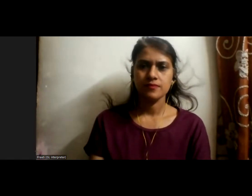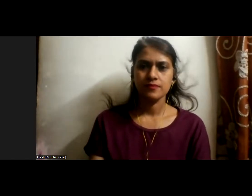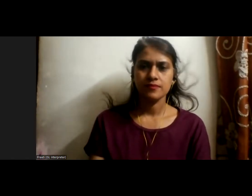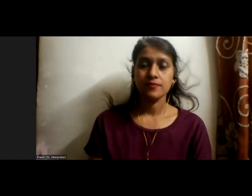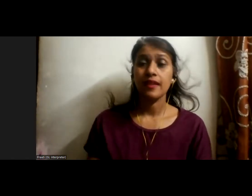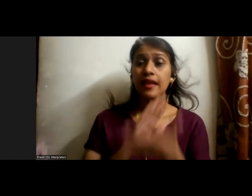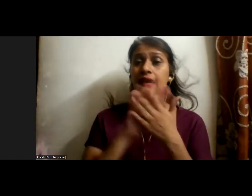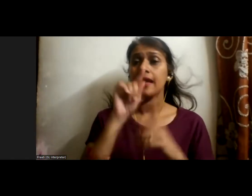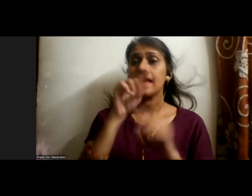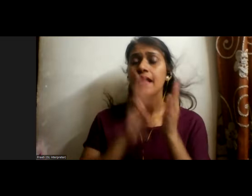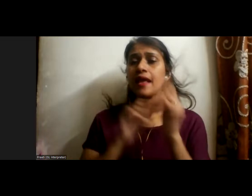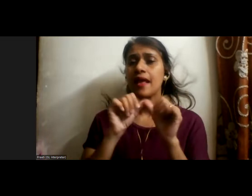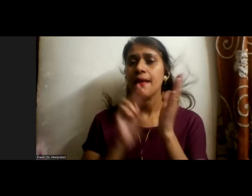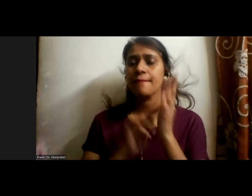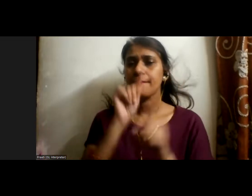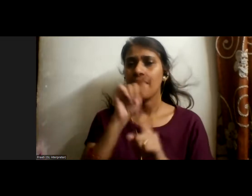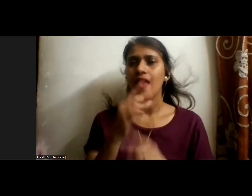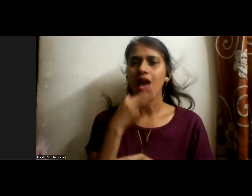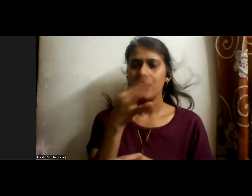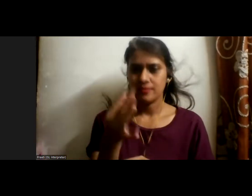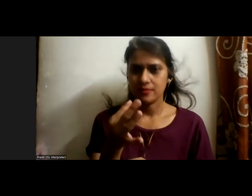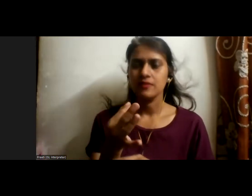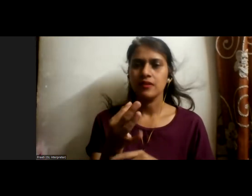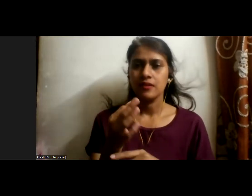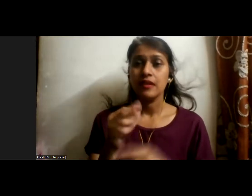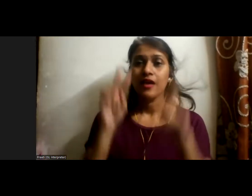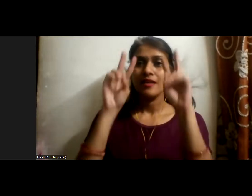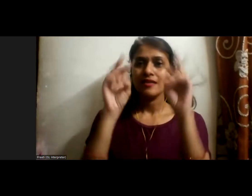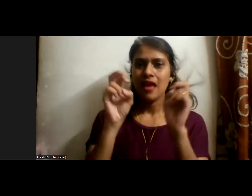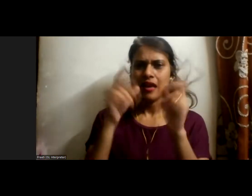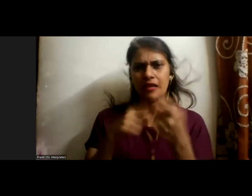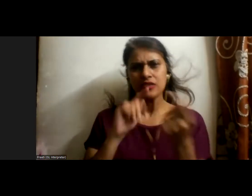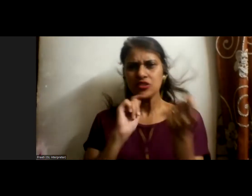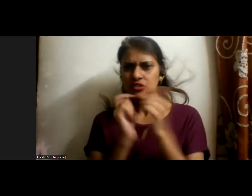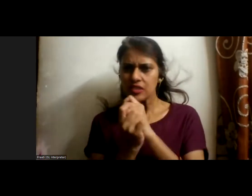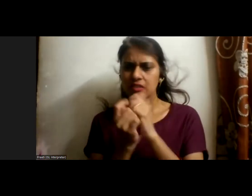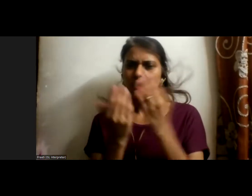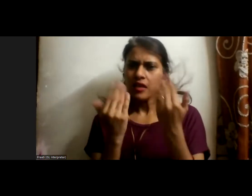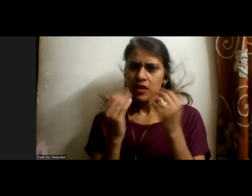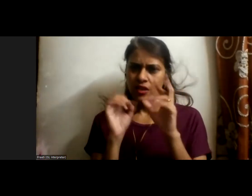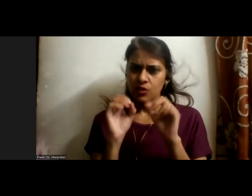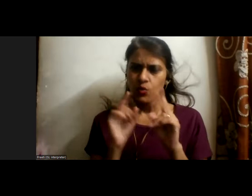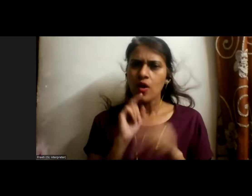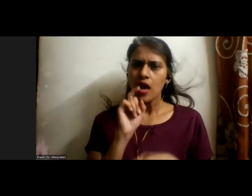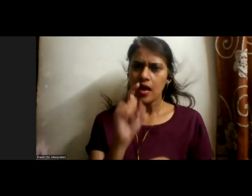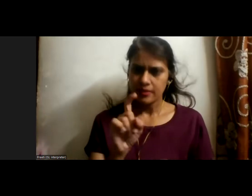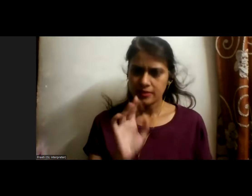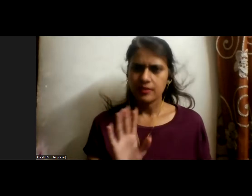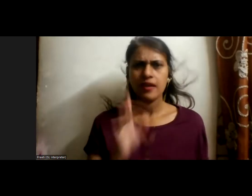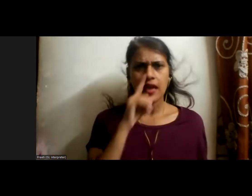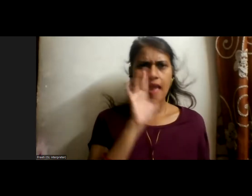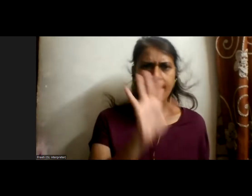Himani Wadhwa has requested if she can modify the title of her paper, which is Himani here?